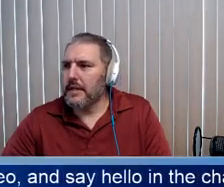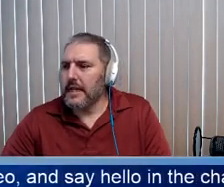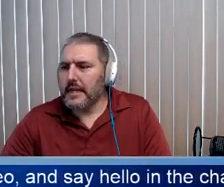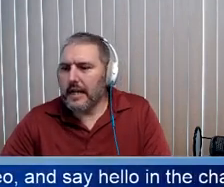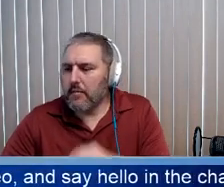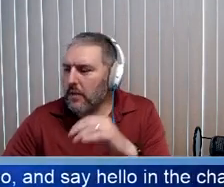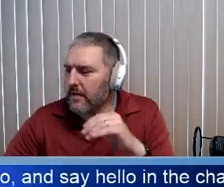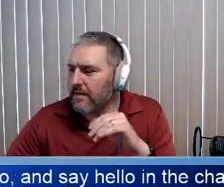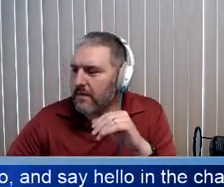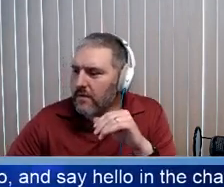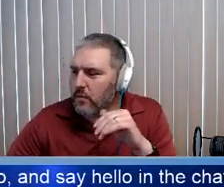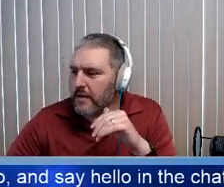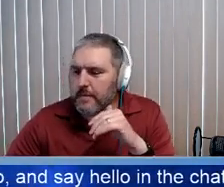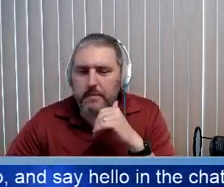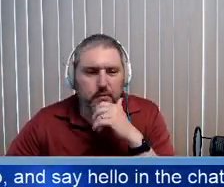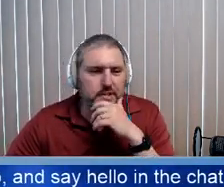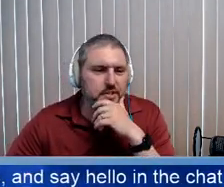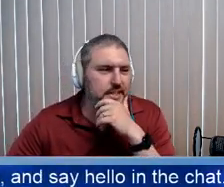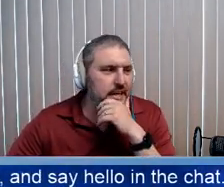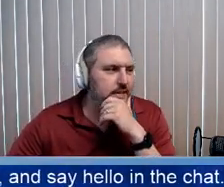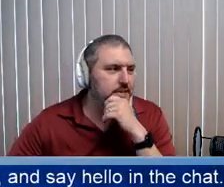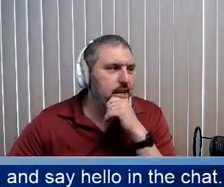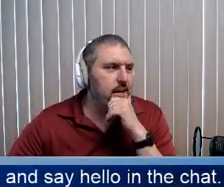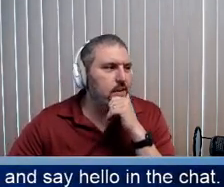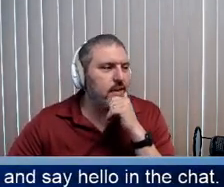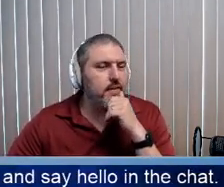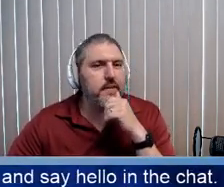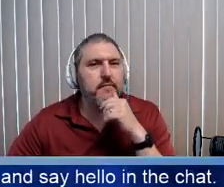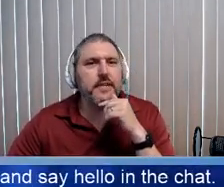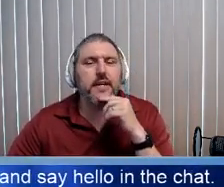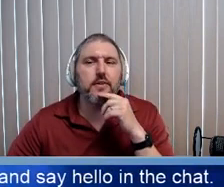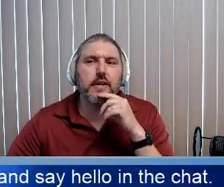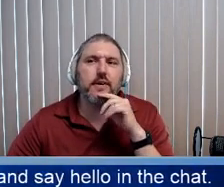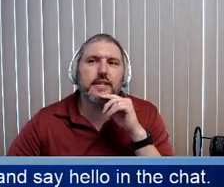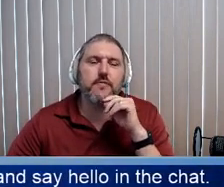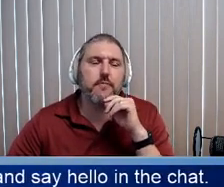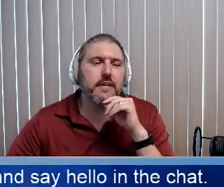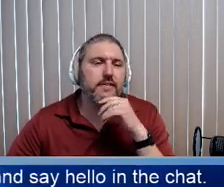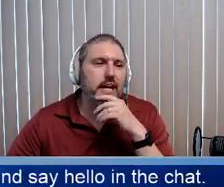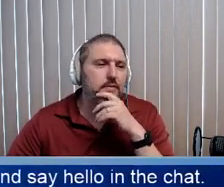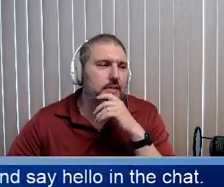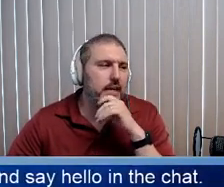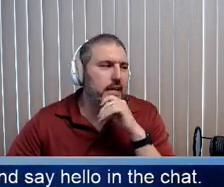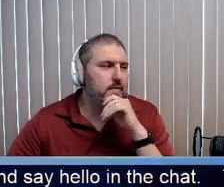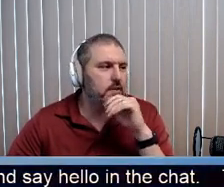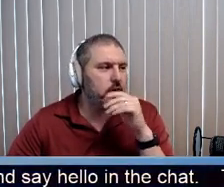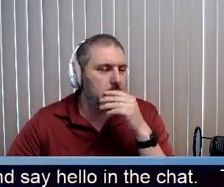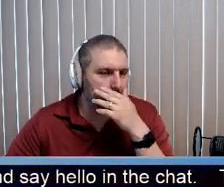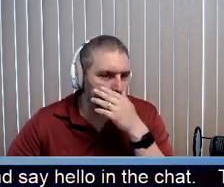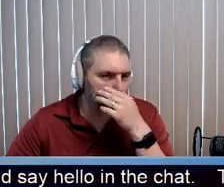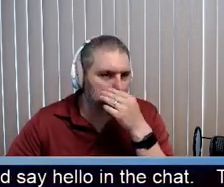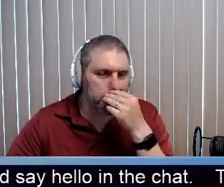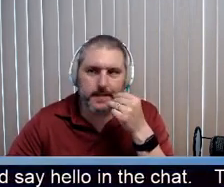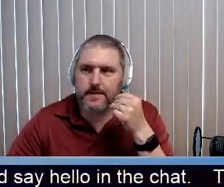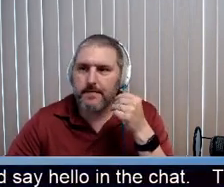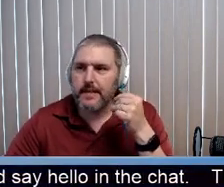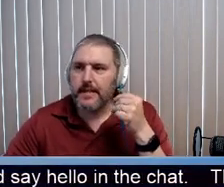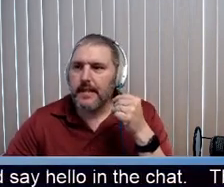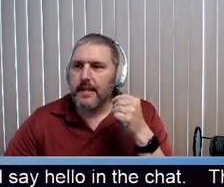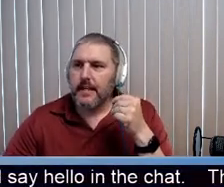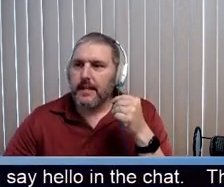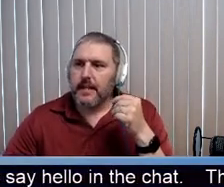Amen. Yep, we've been preaching downtown, and we've been to other areas. We've been attacked with knives and all kinds of other